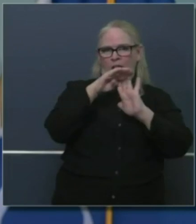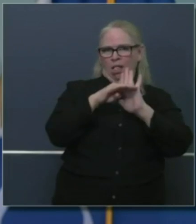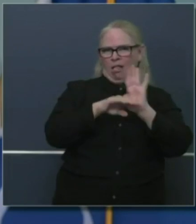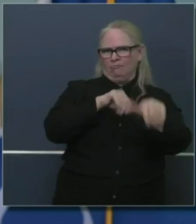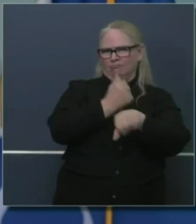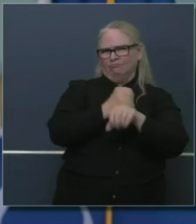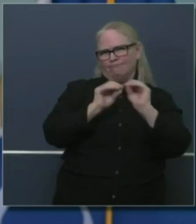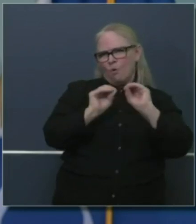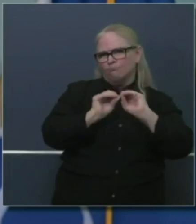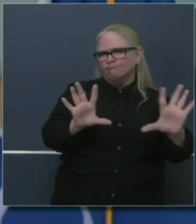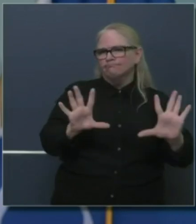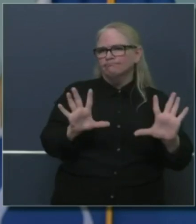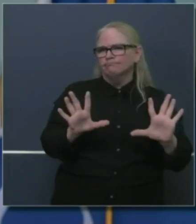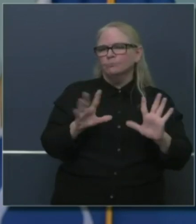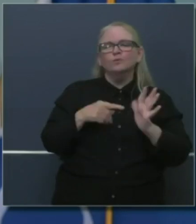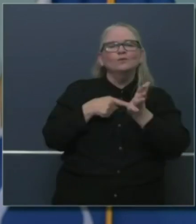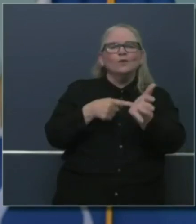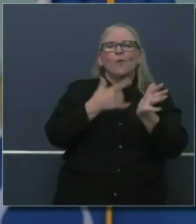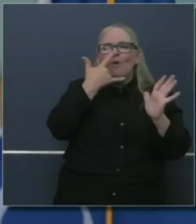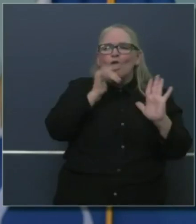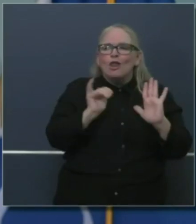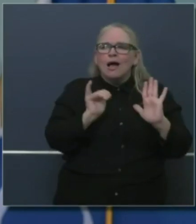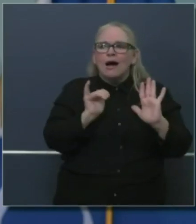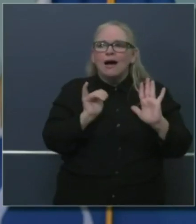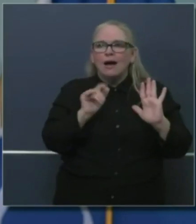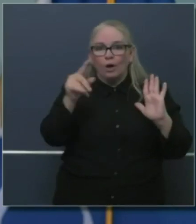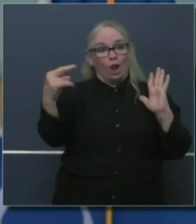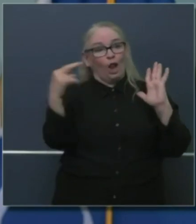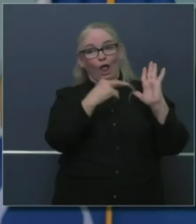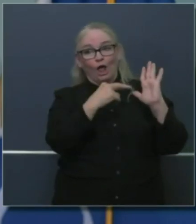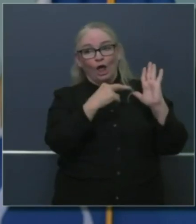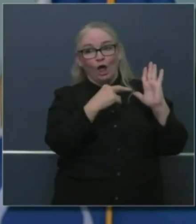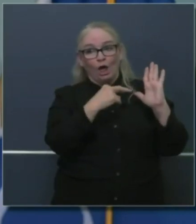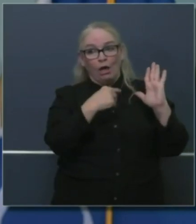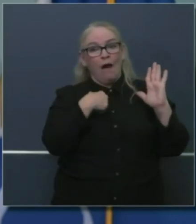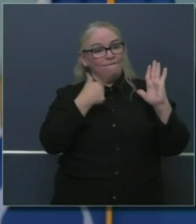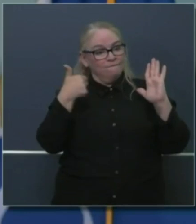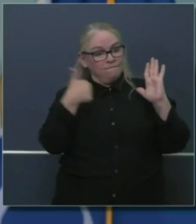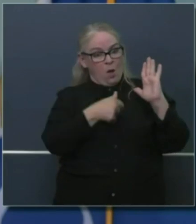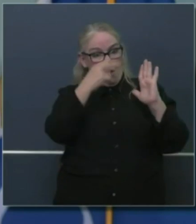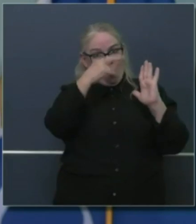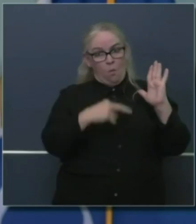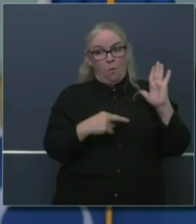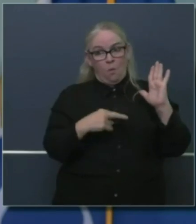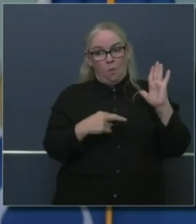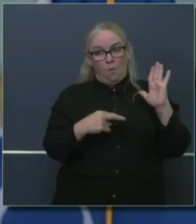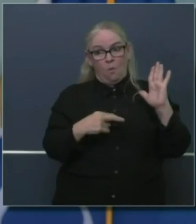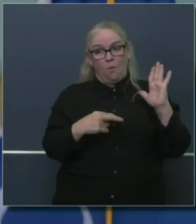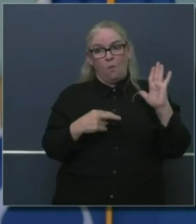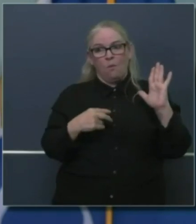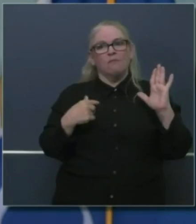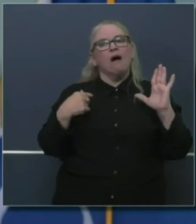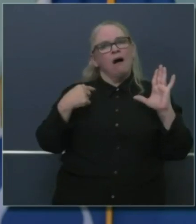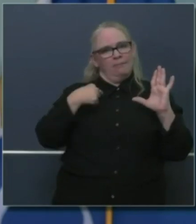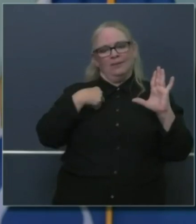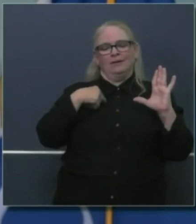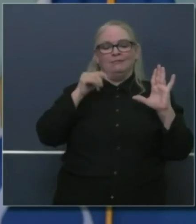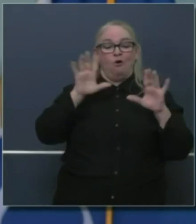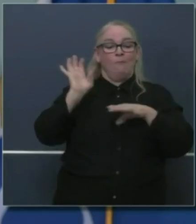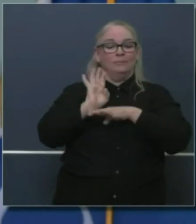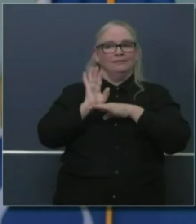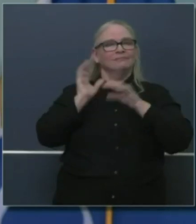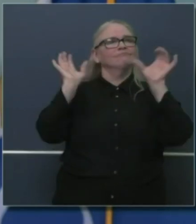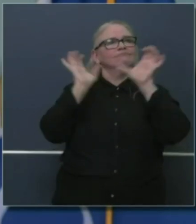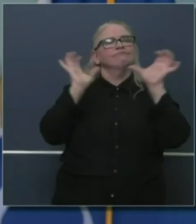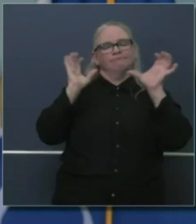self-certify. But that has to be done with initial phone conversation with our Department of Public Health. And remember, all of this is made